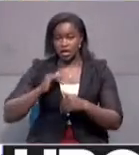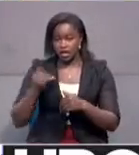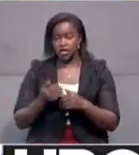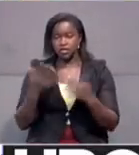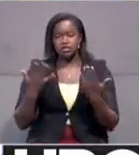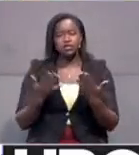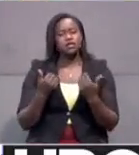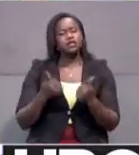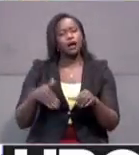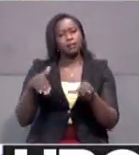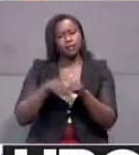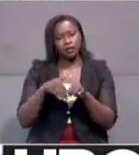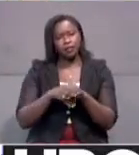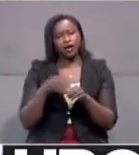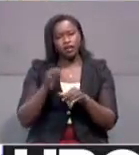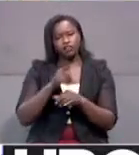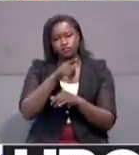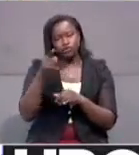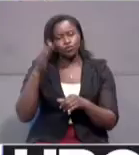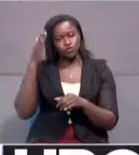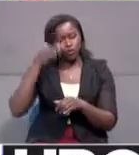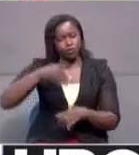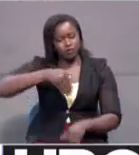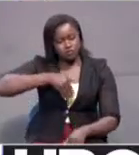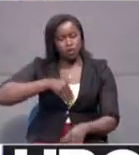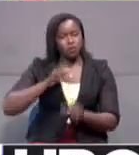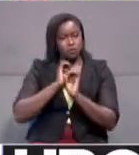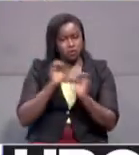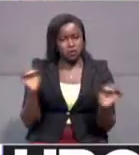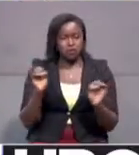Member, if you know you don't have a tie, please.